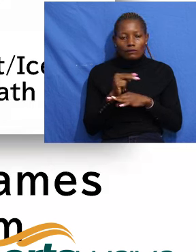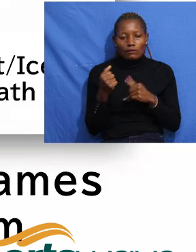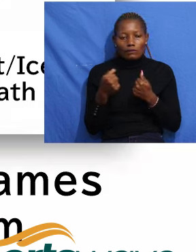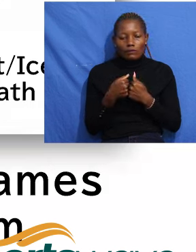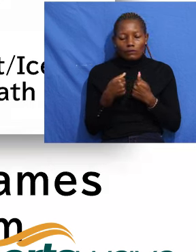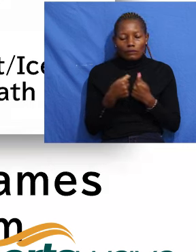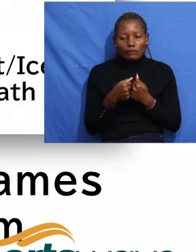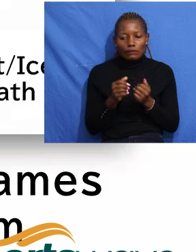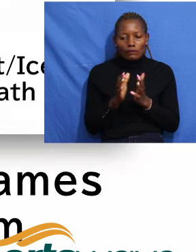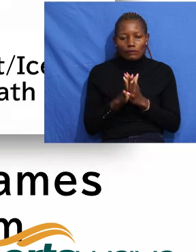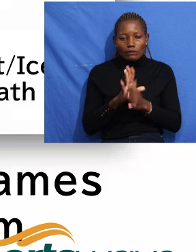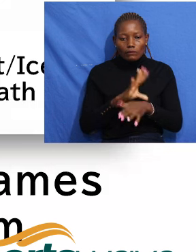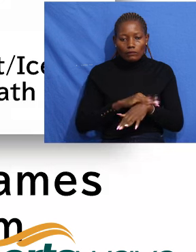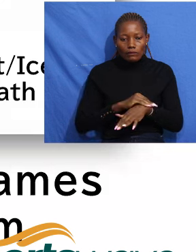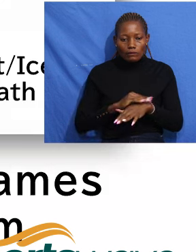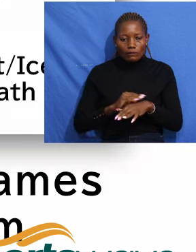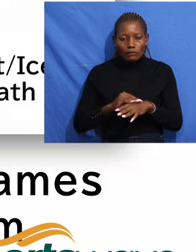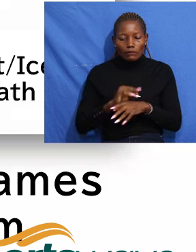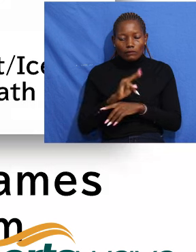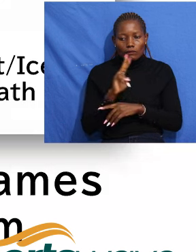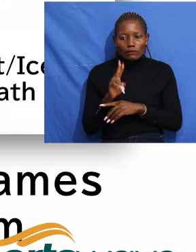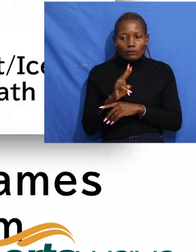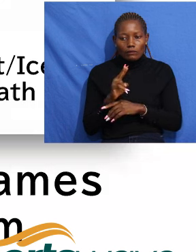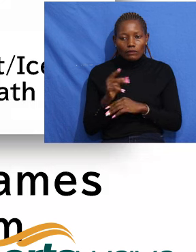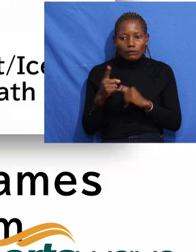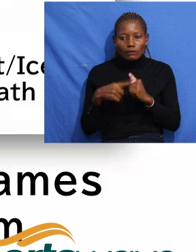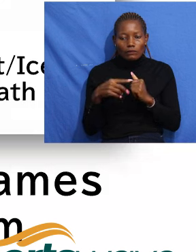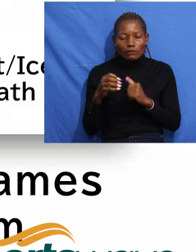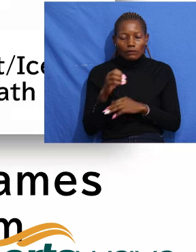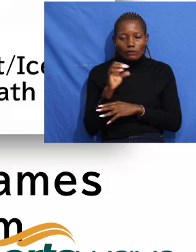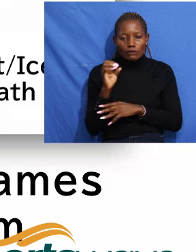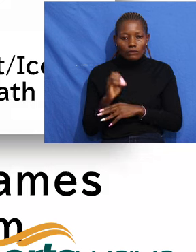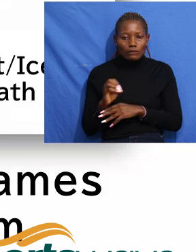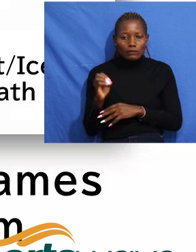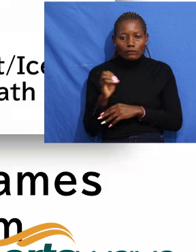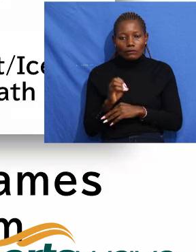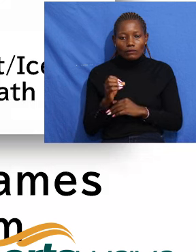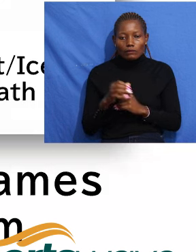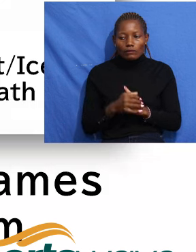And massage was used for 63%.